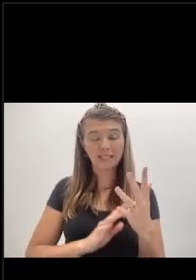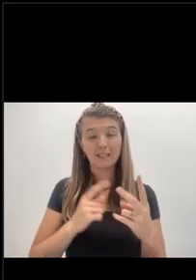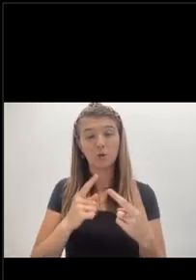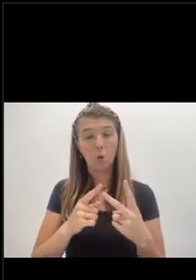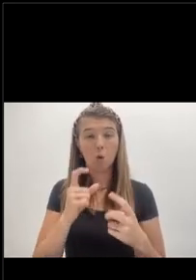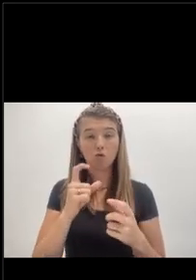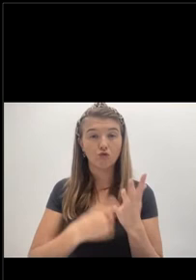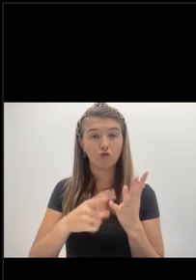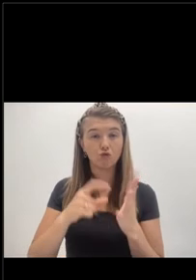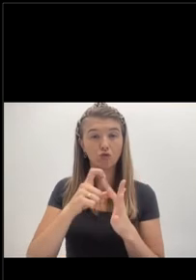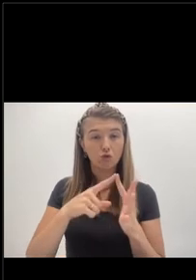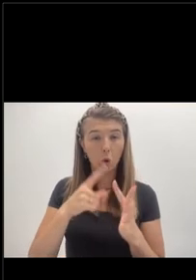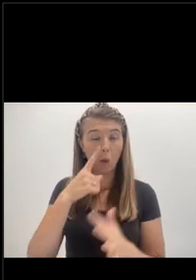make